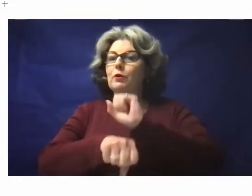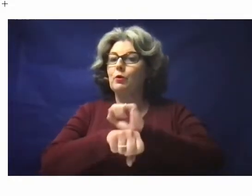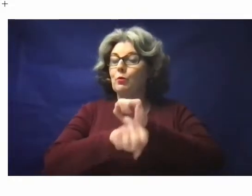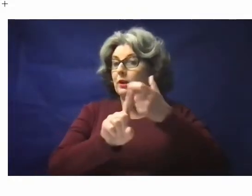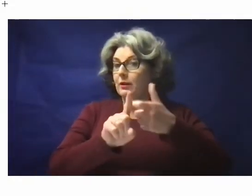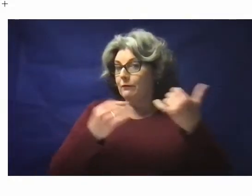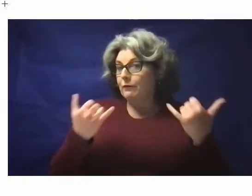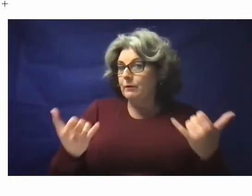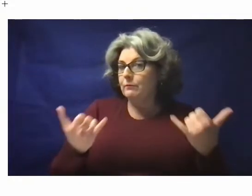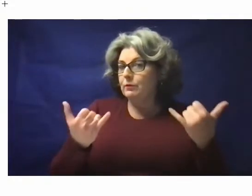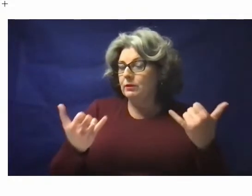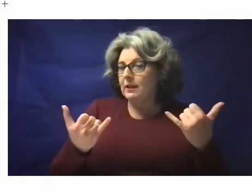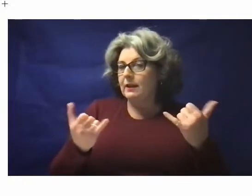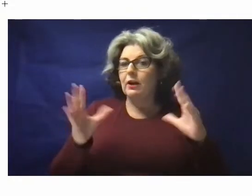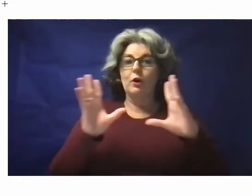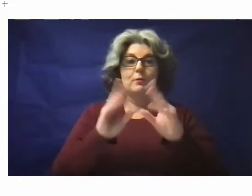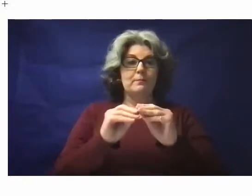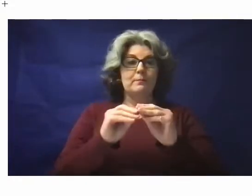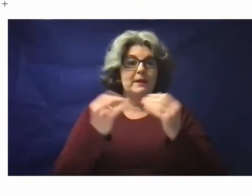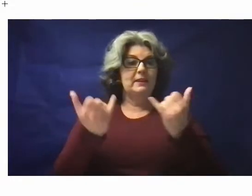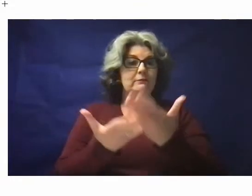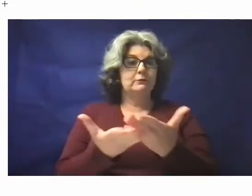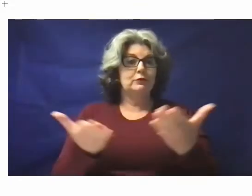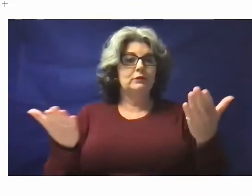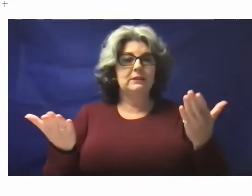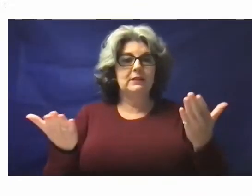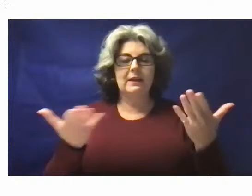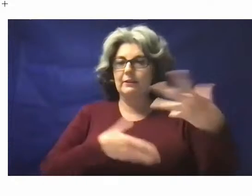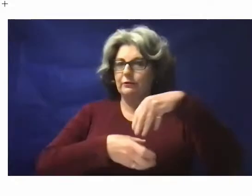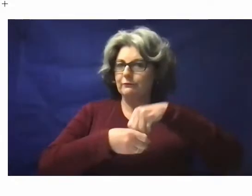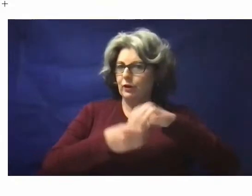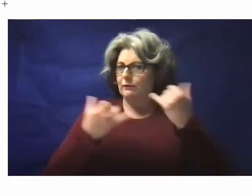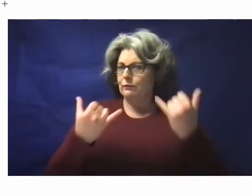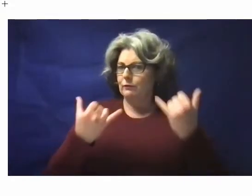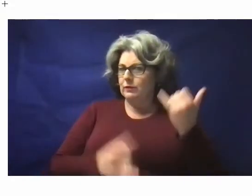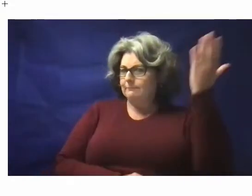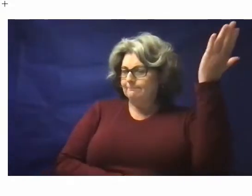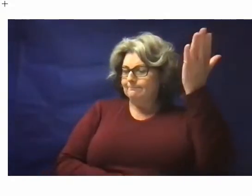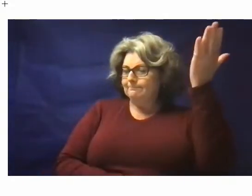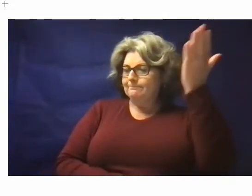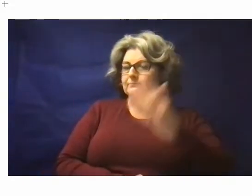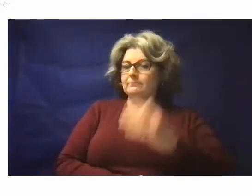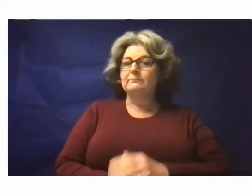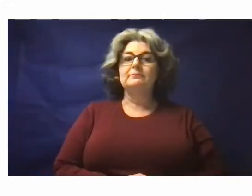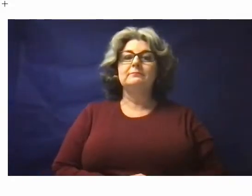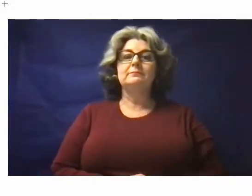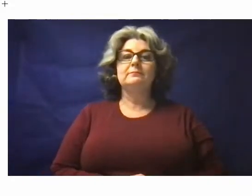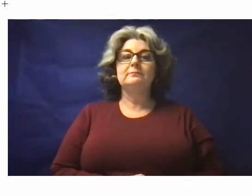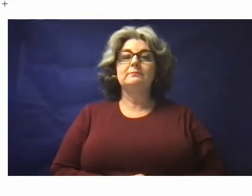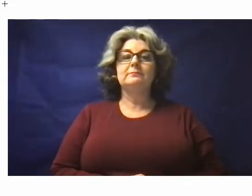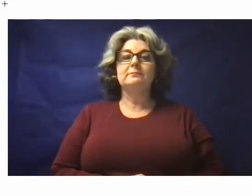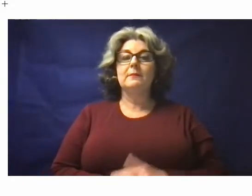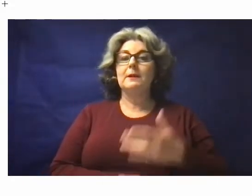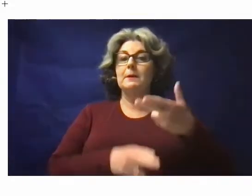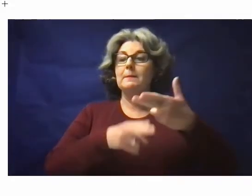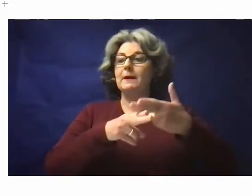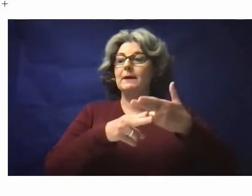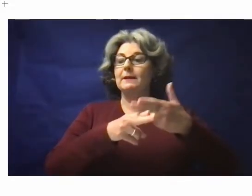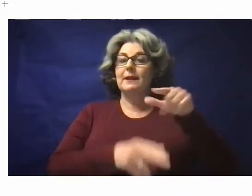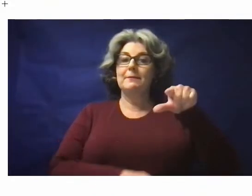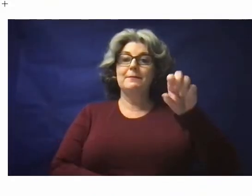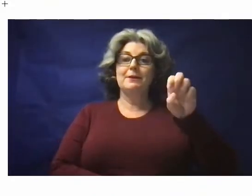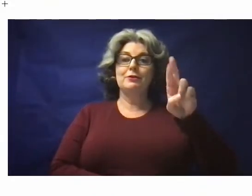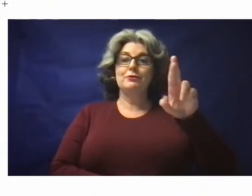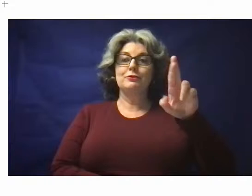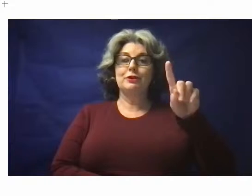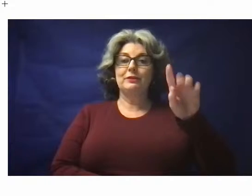or joining with us from today as you partake in this presentation. Okay, so my name is Geraldine and I